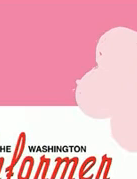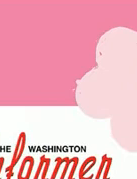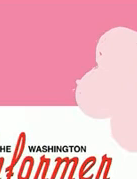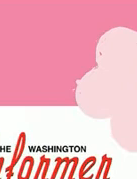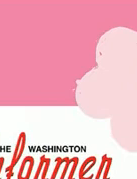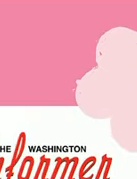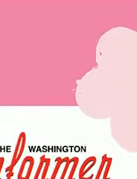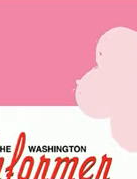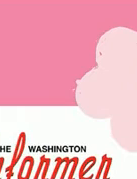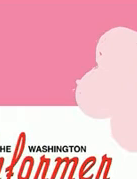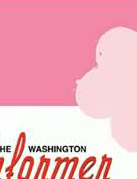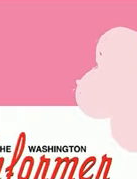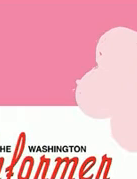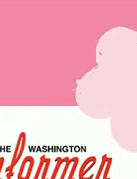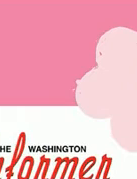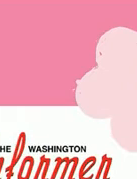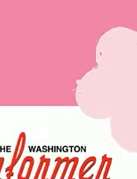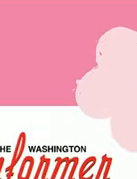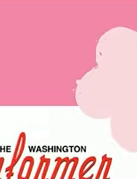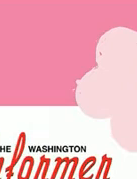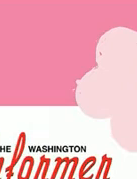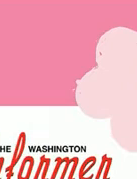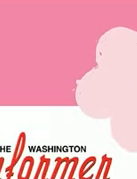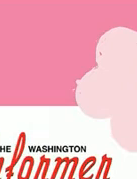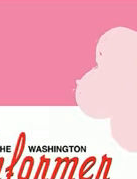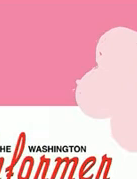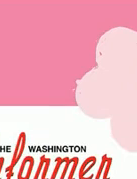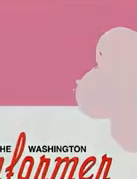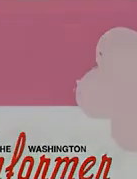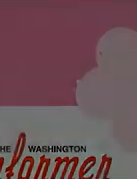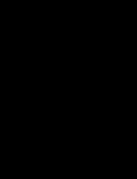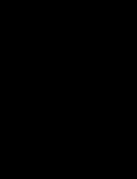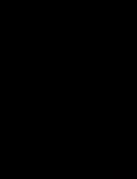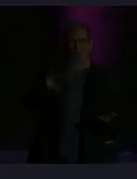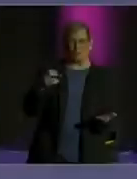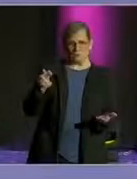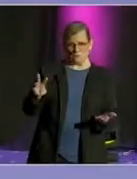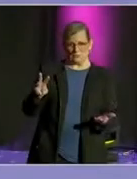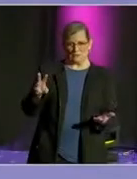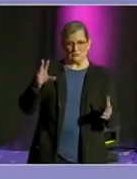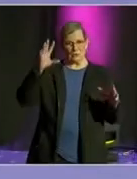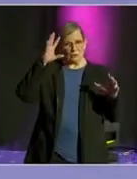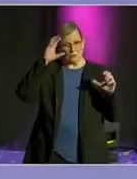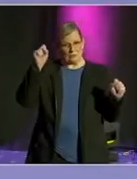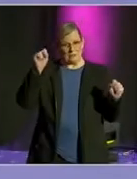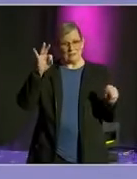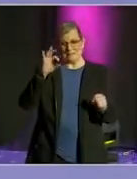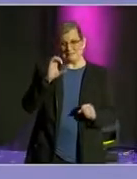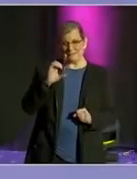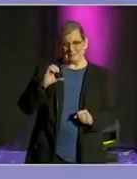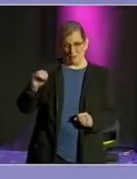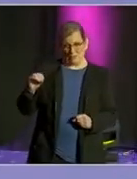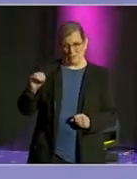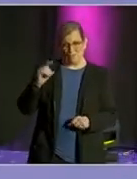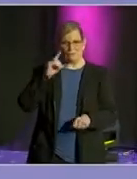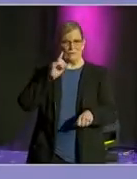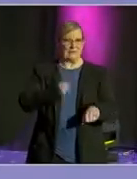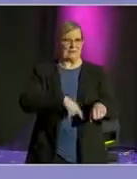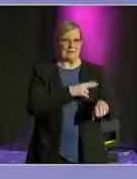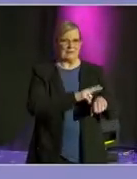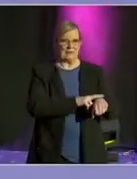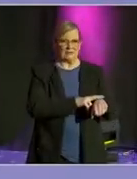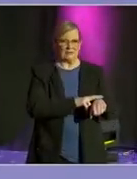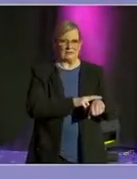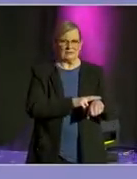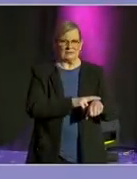I'm Diana Mayhew, President and CEO of the National Cherry Blossom Festival. Thank you for joining us here this afternoon at Studio